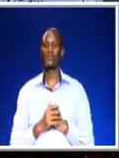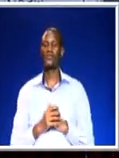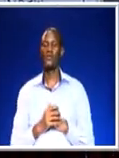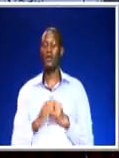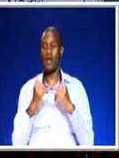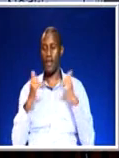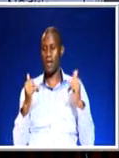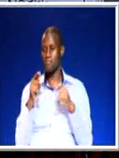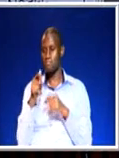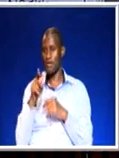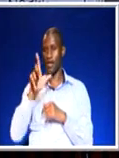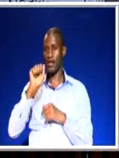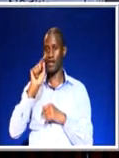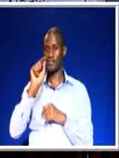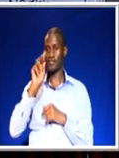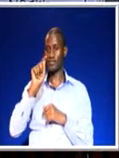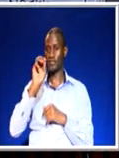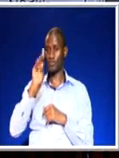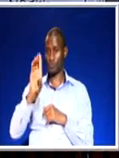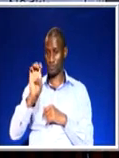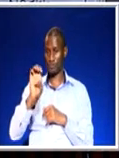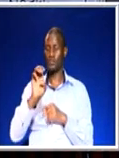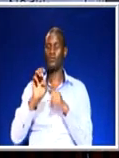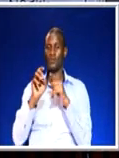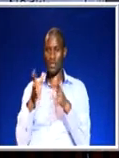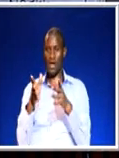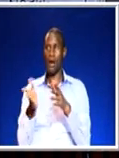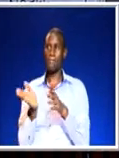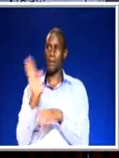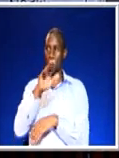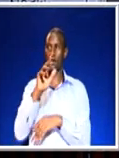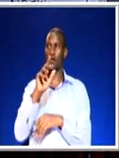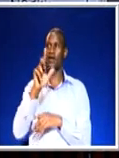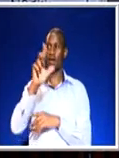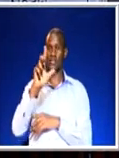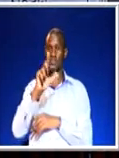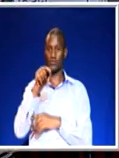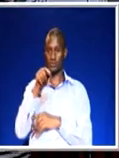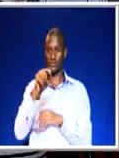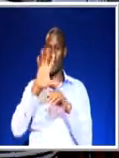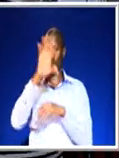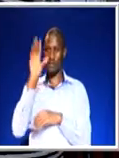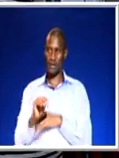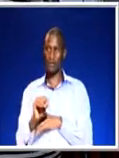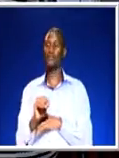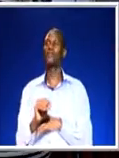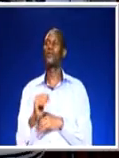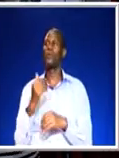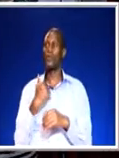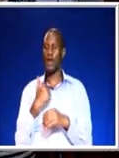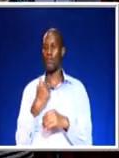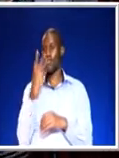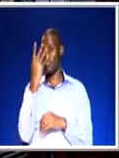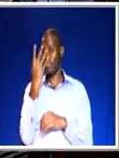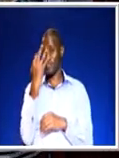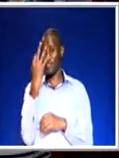The lines of latitude. I'm now coming to our topic, the lines of latitude in Africa. We have three